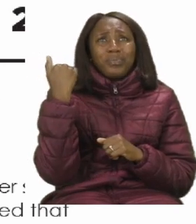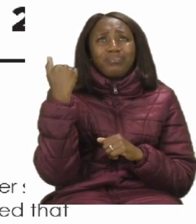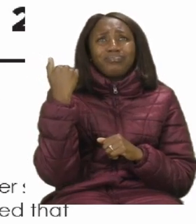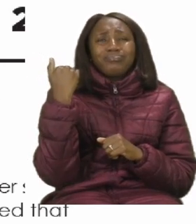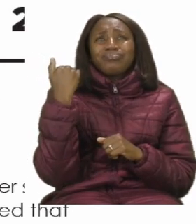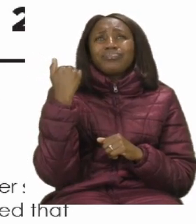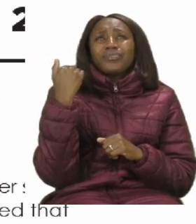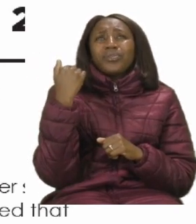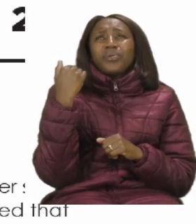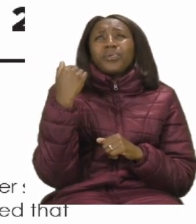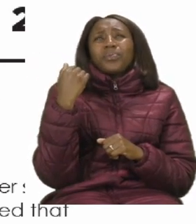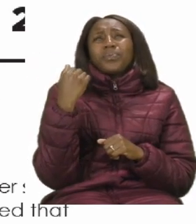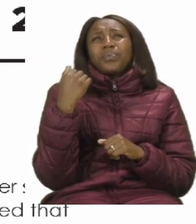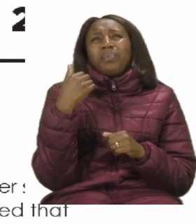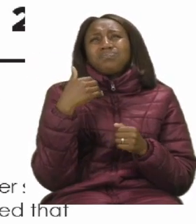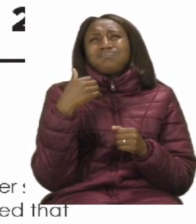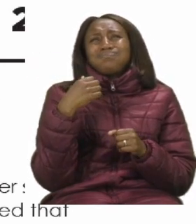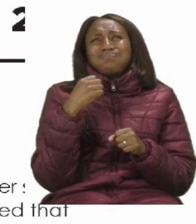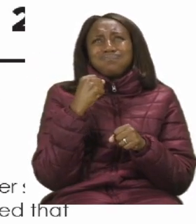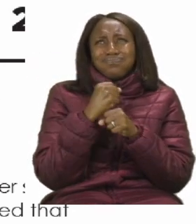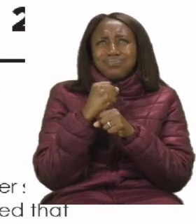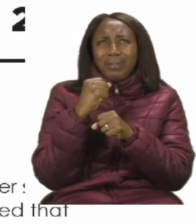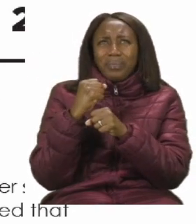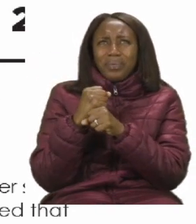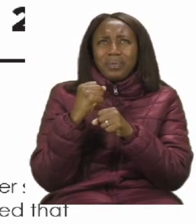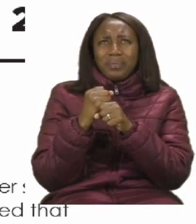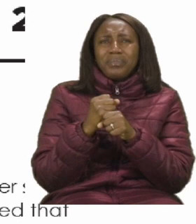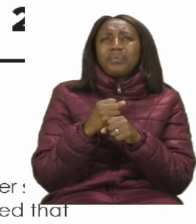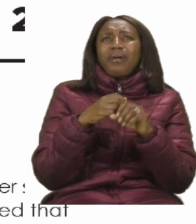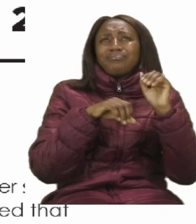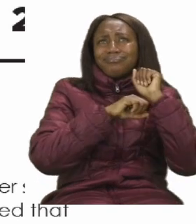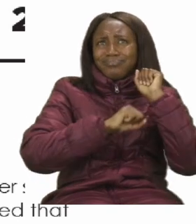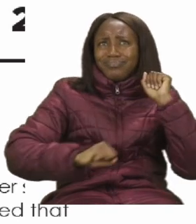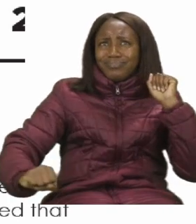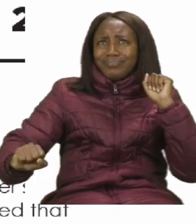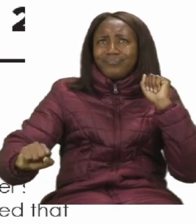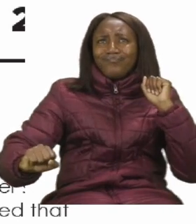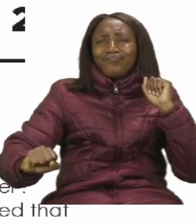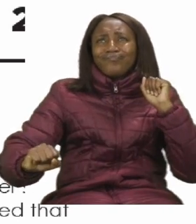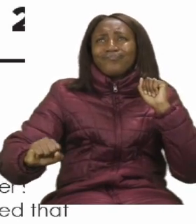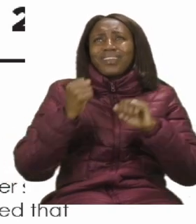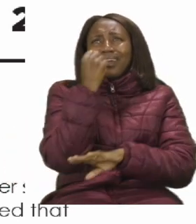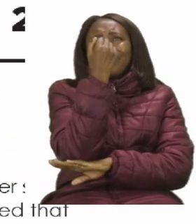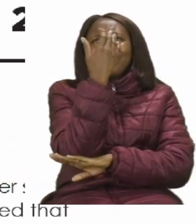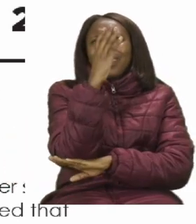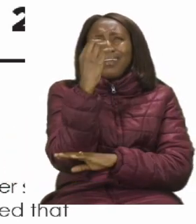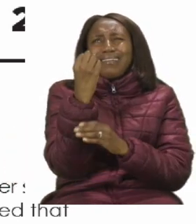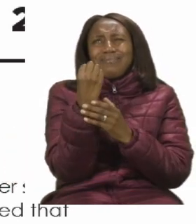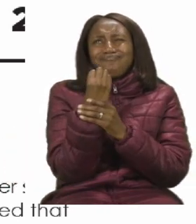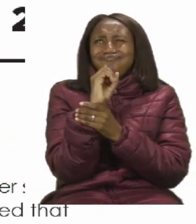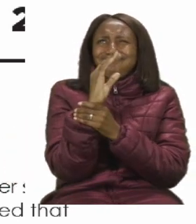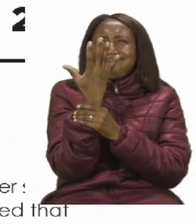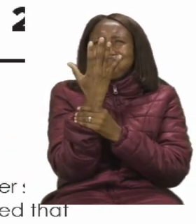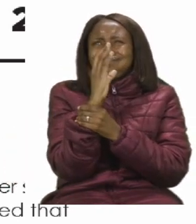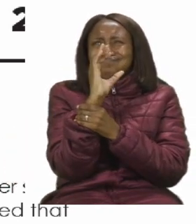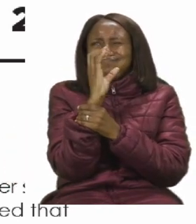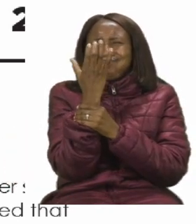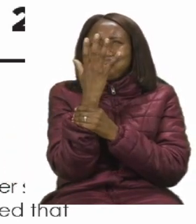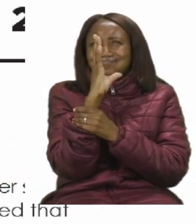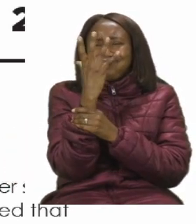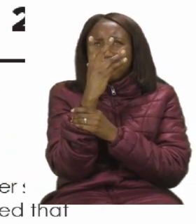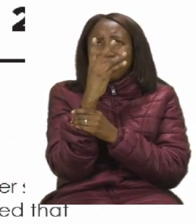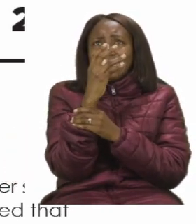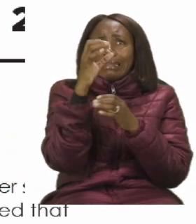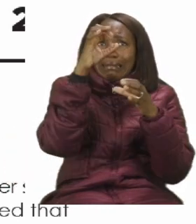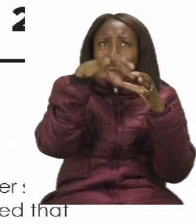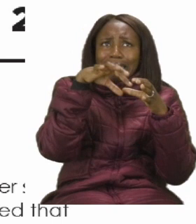a dry land, a tree struggled to grow. Her seed had been dropped by